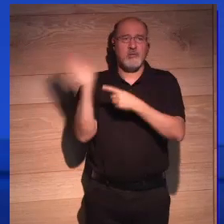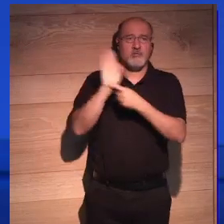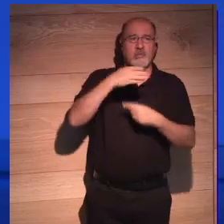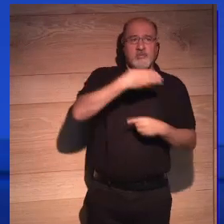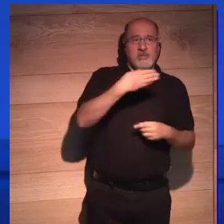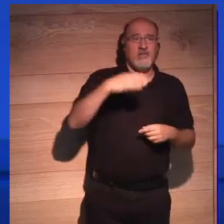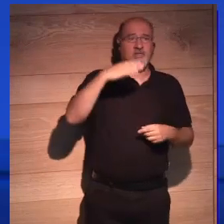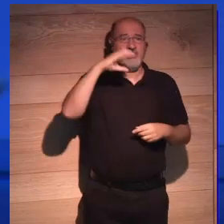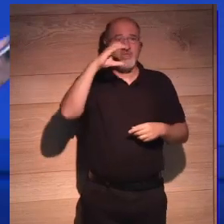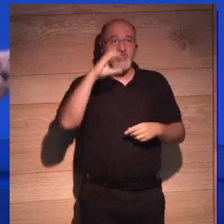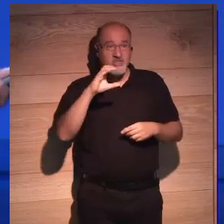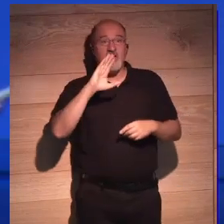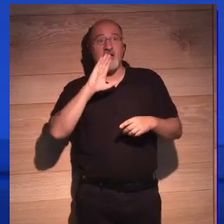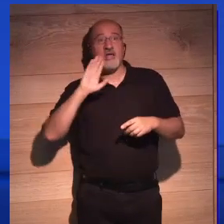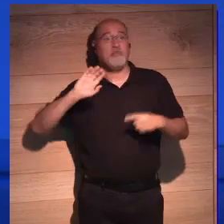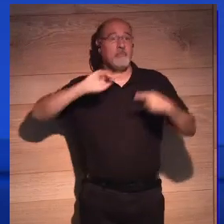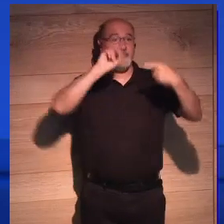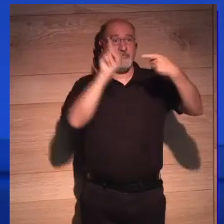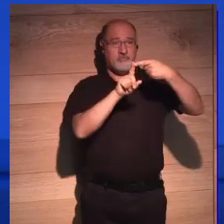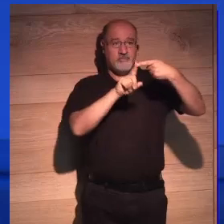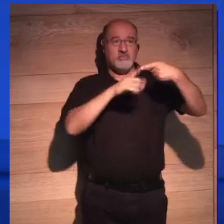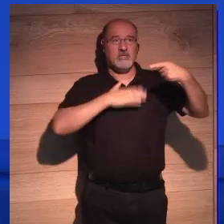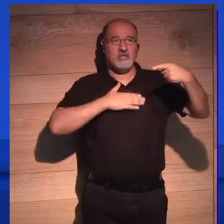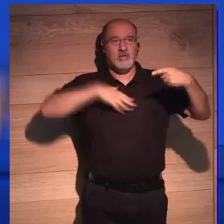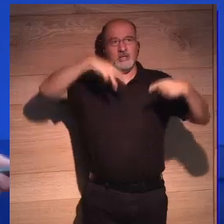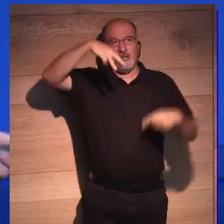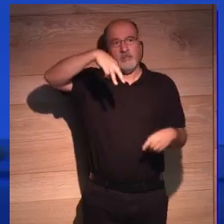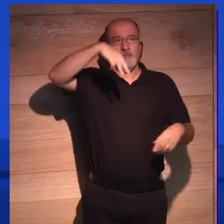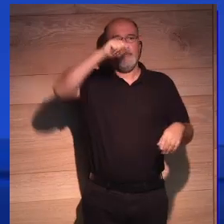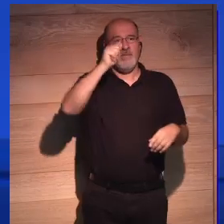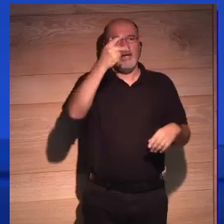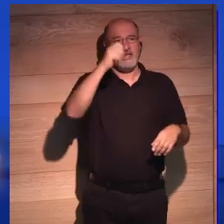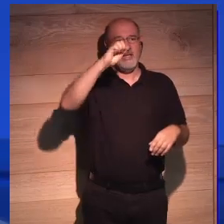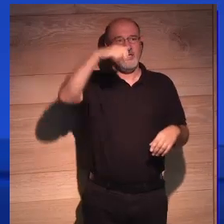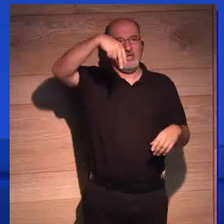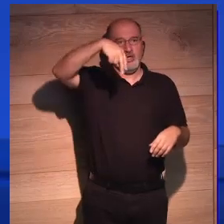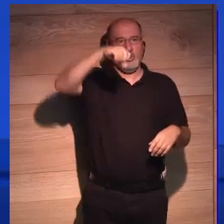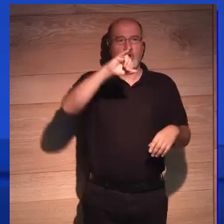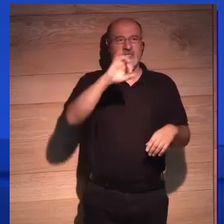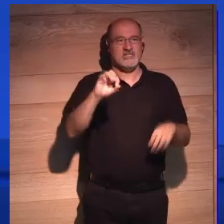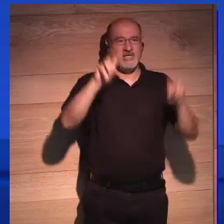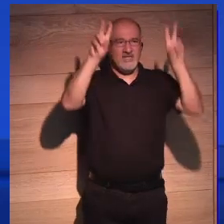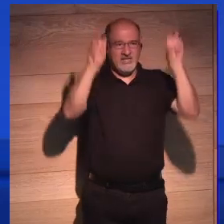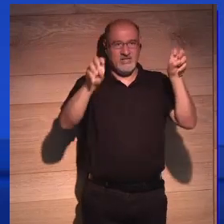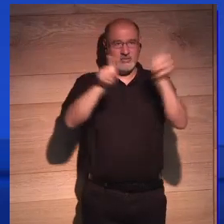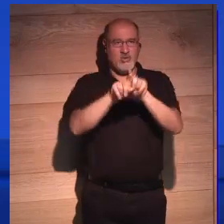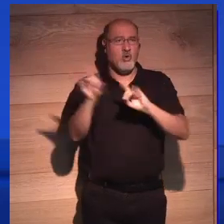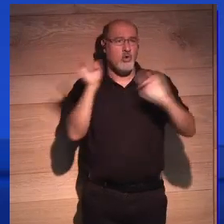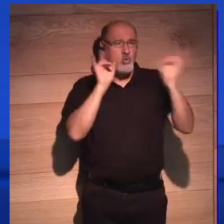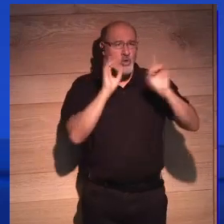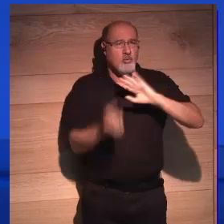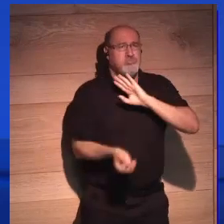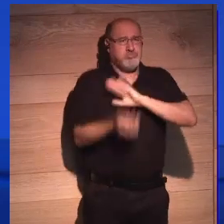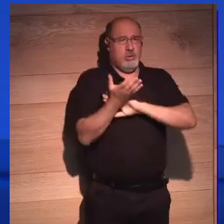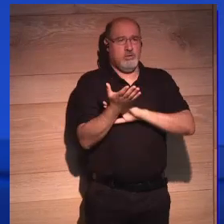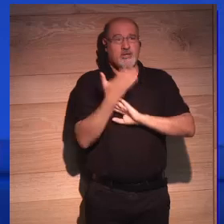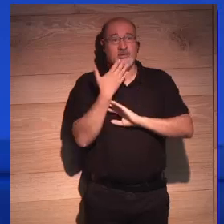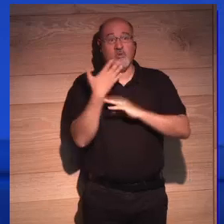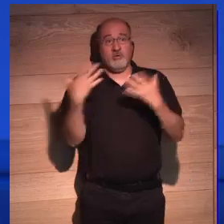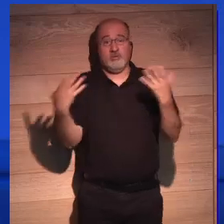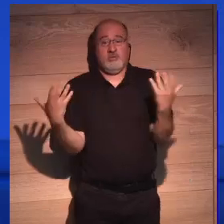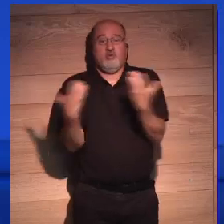I want to tell you about is Make Noise. This is by the BBC, team I used to work with when I was there, and Anagram,